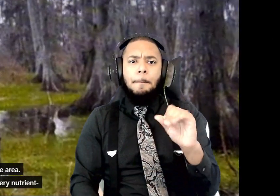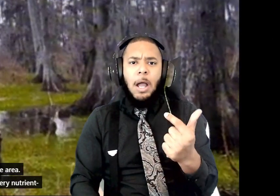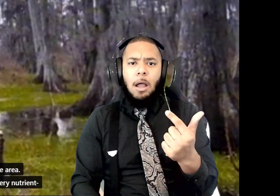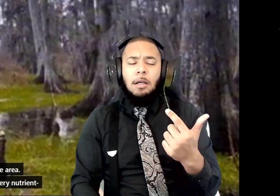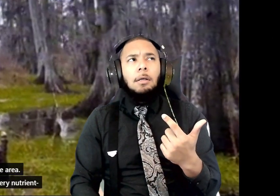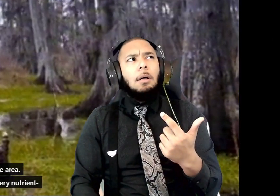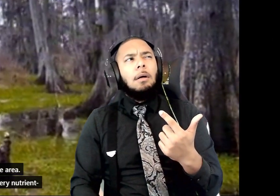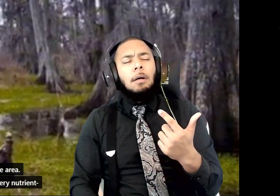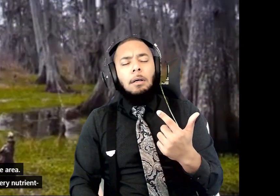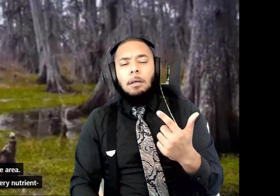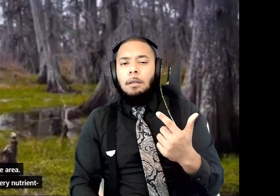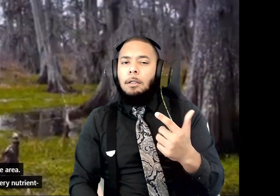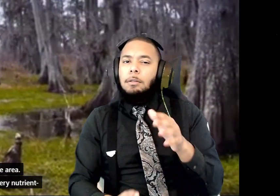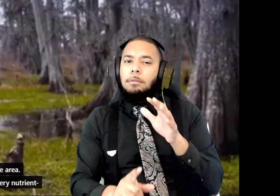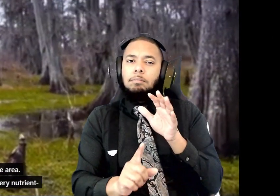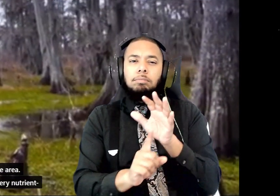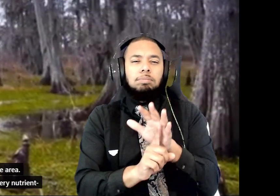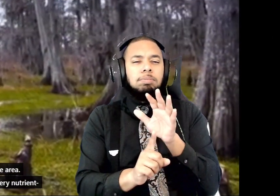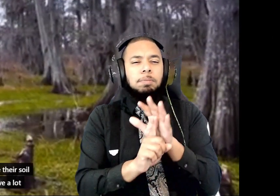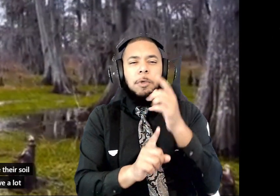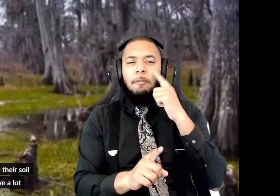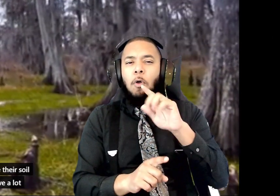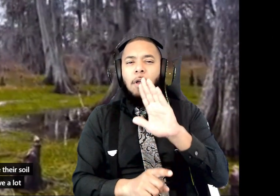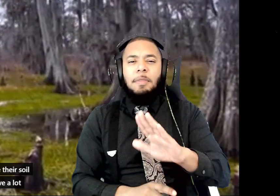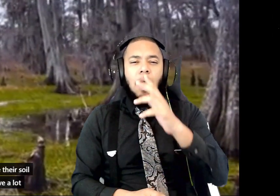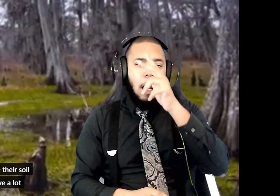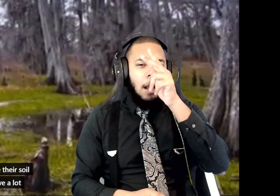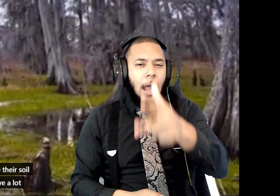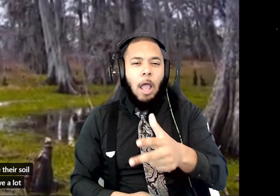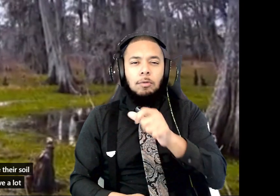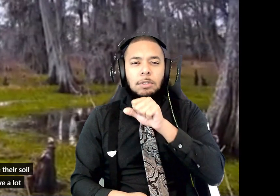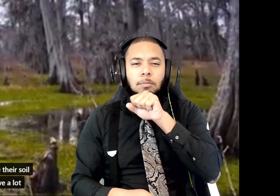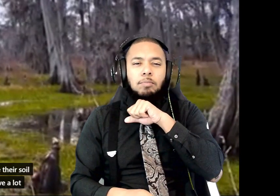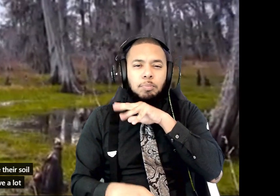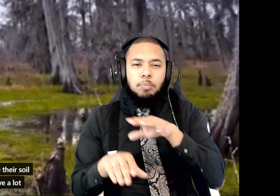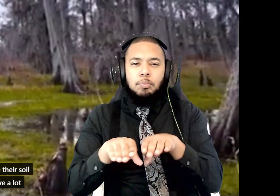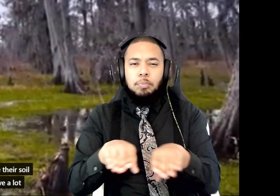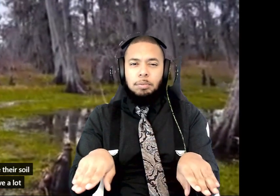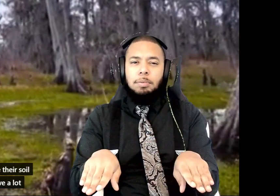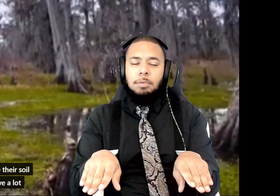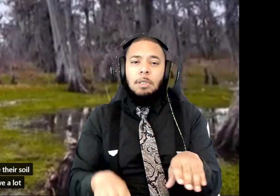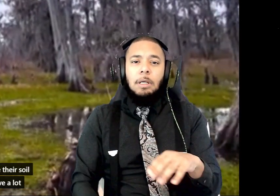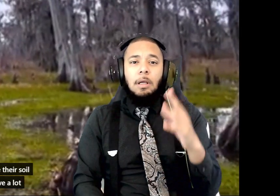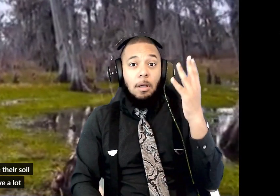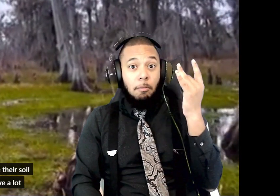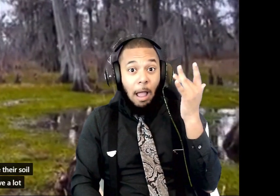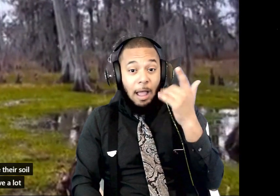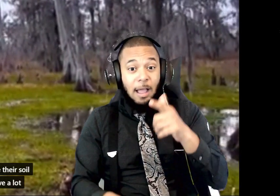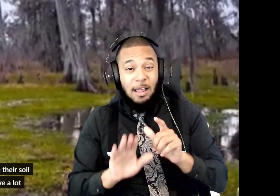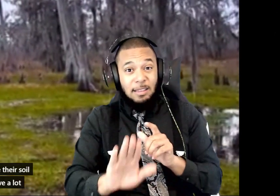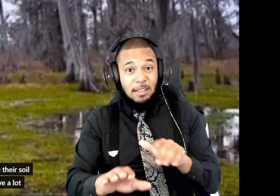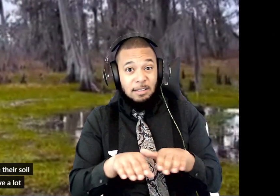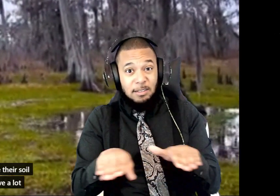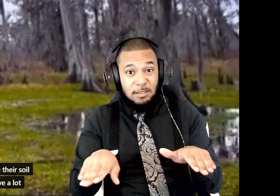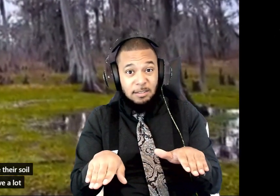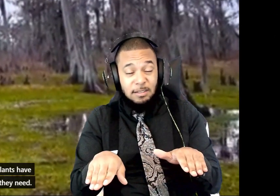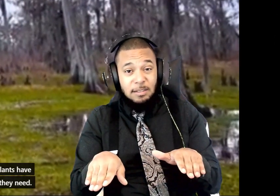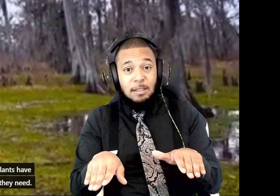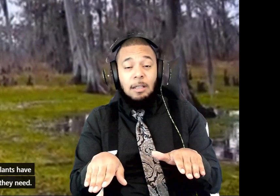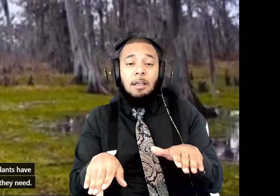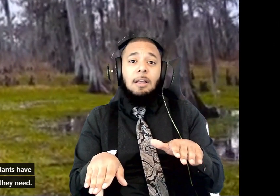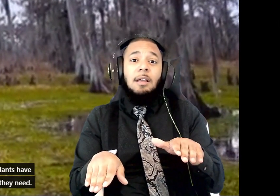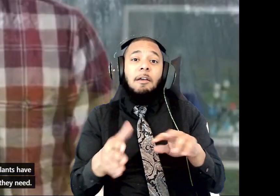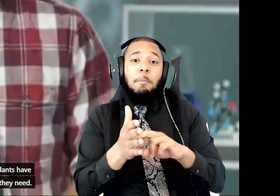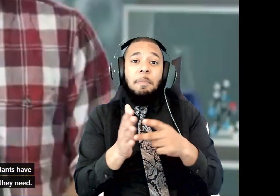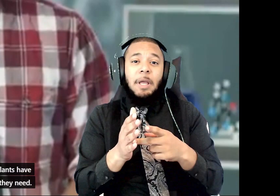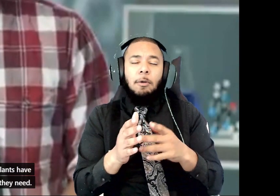are notorious for their very nutrient poor soil. And so because their soil is so poor, you don't have a lot of